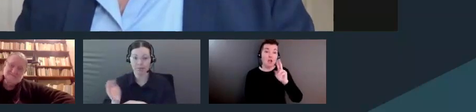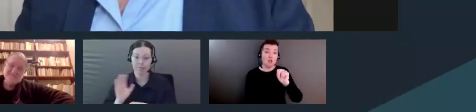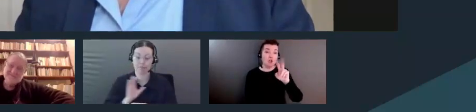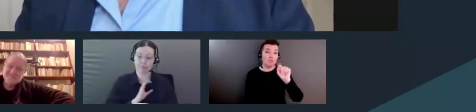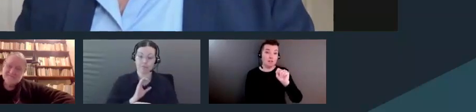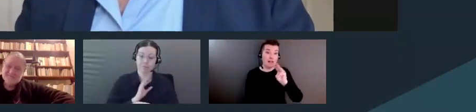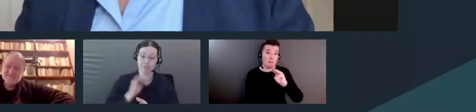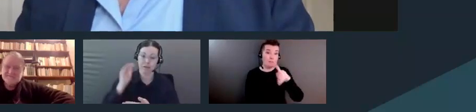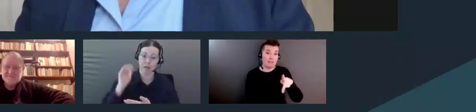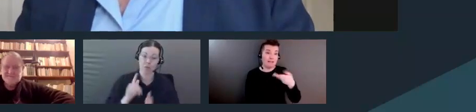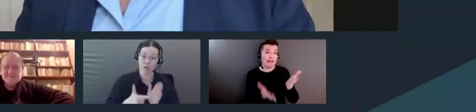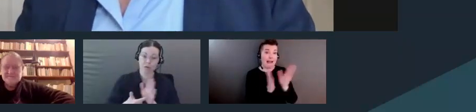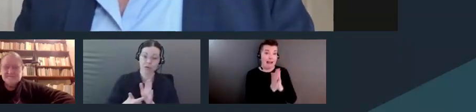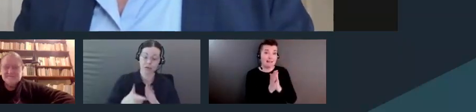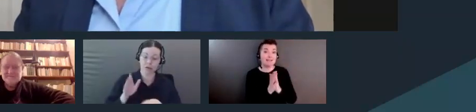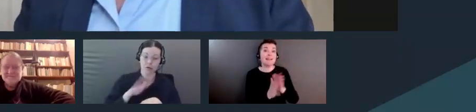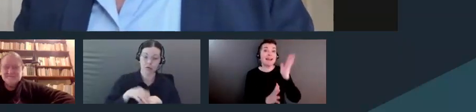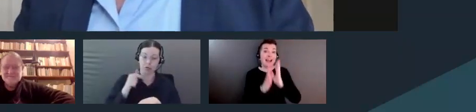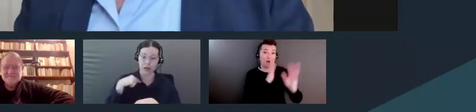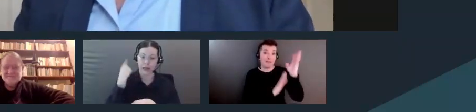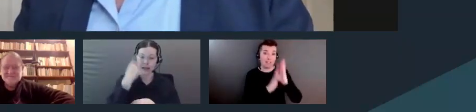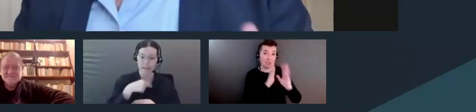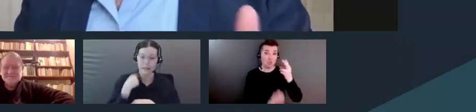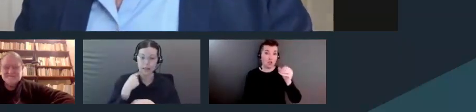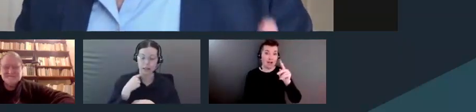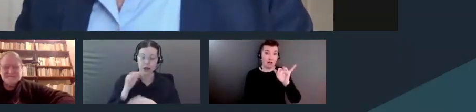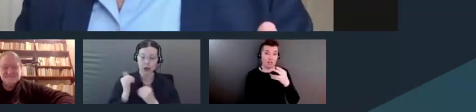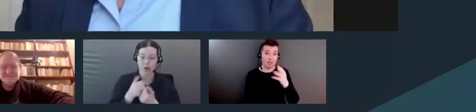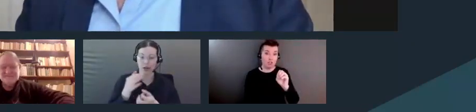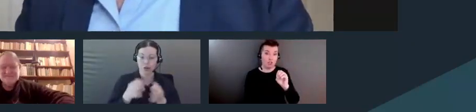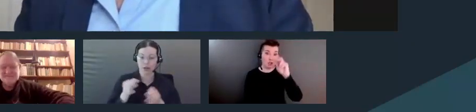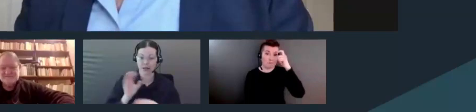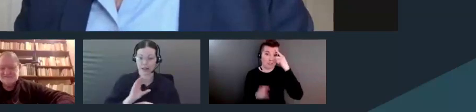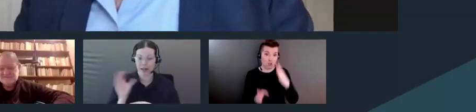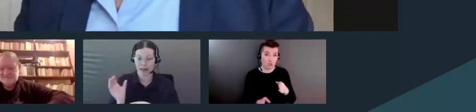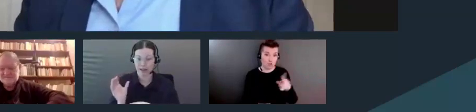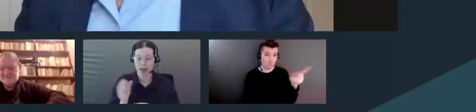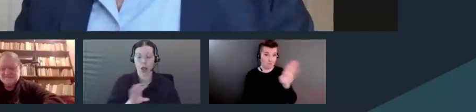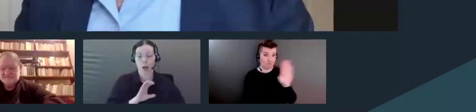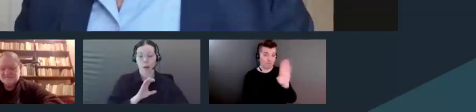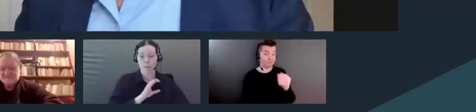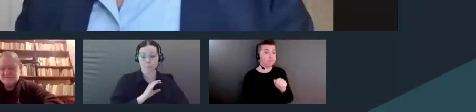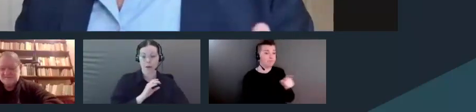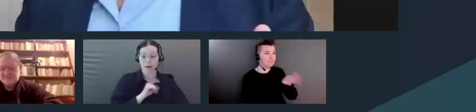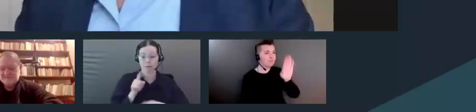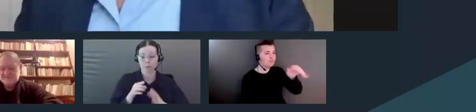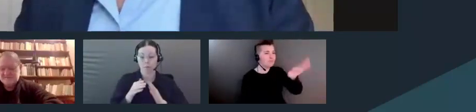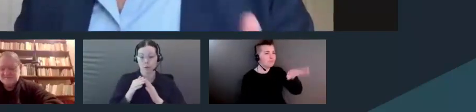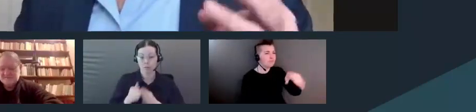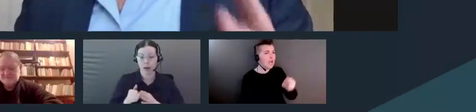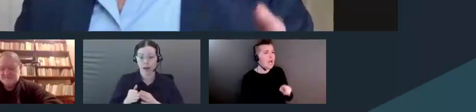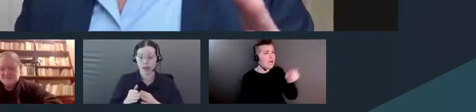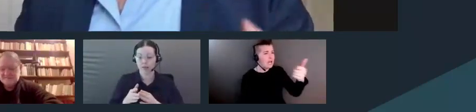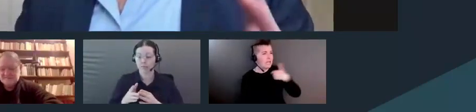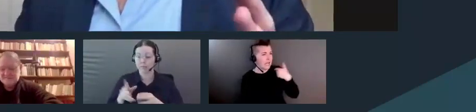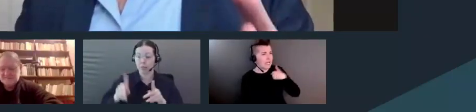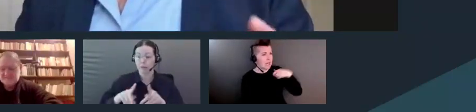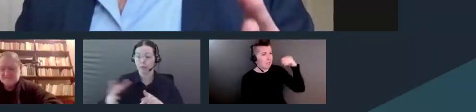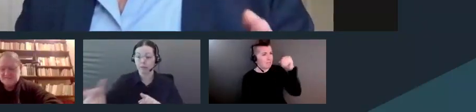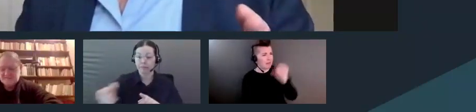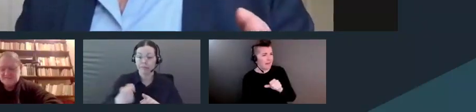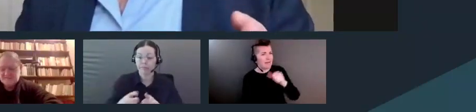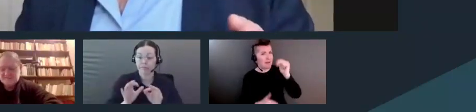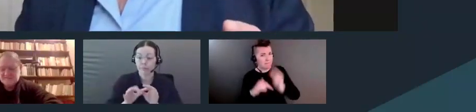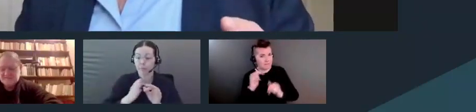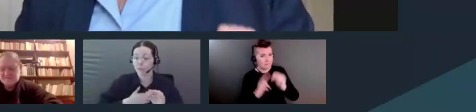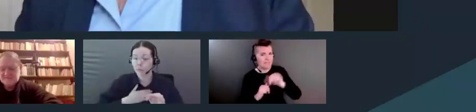Heritage Minister, Pablo Rodriguez, since Canada paid for the buildings and staff for 13